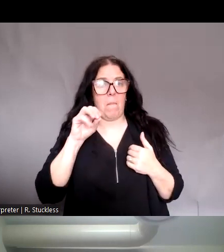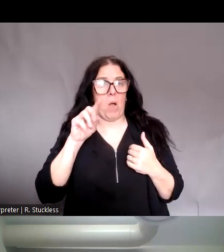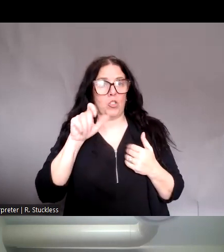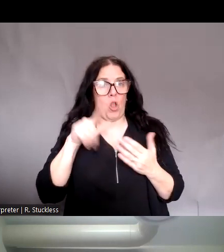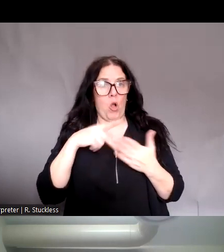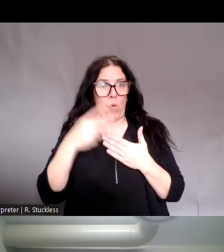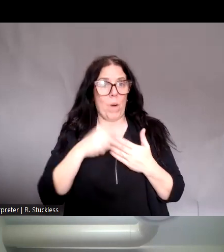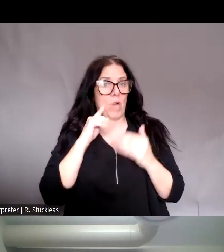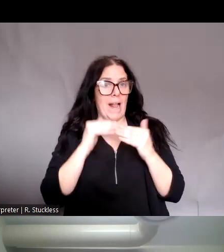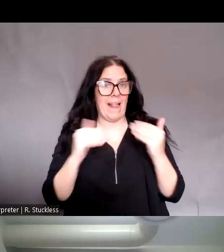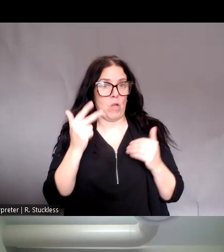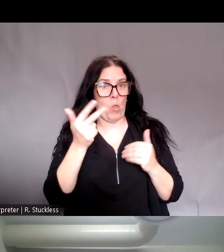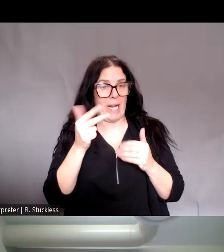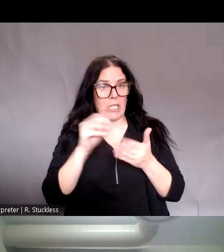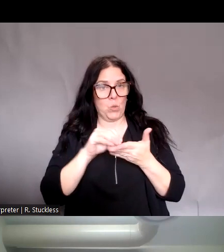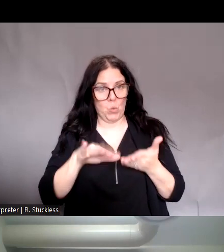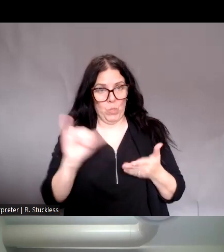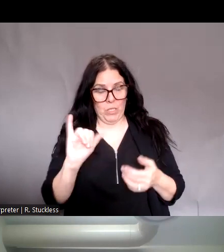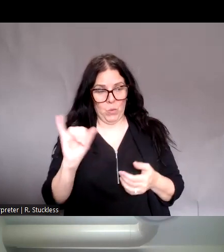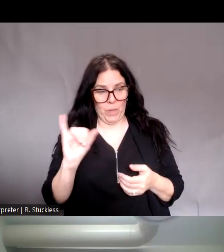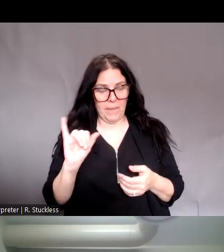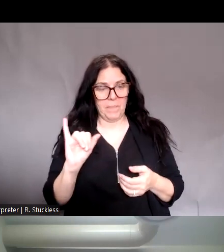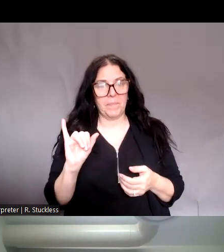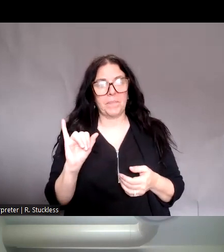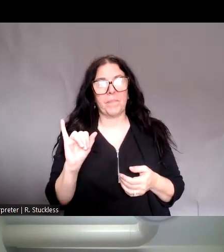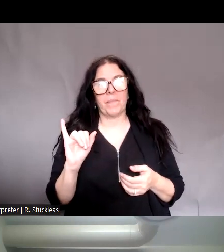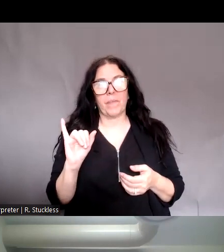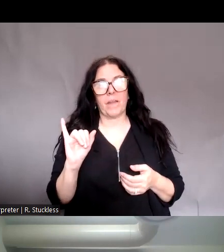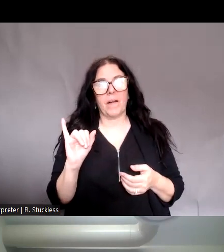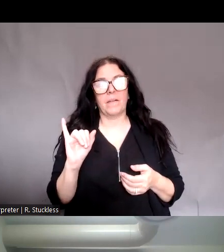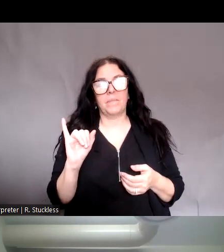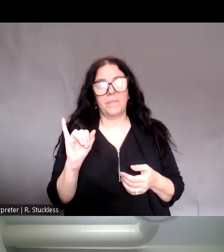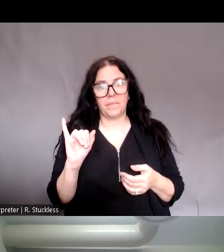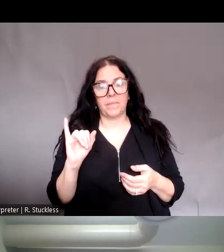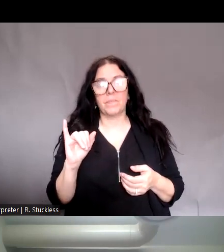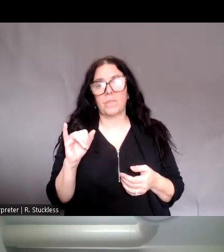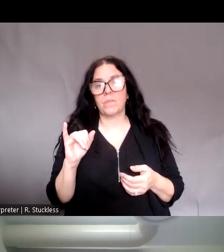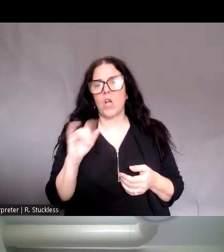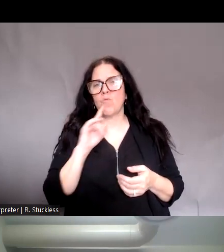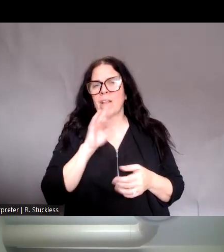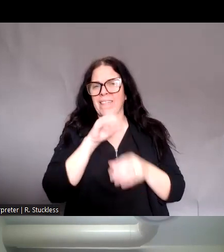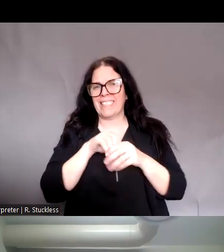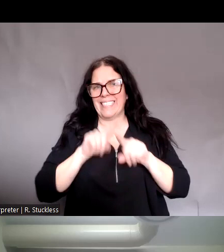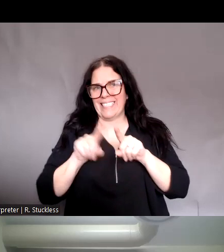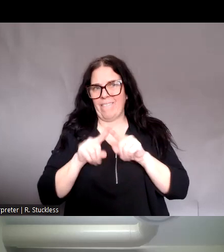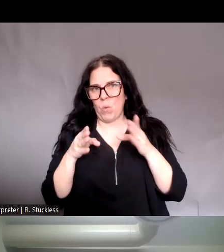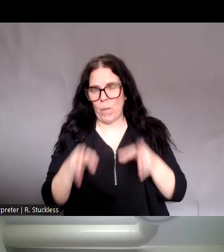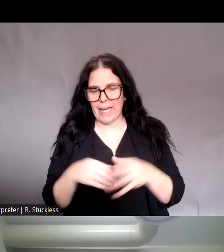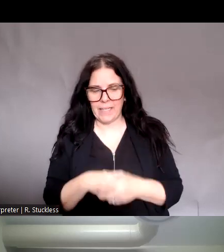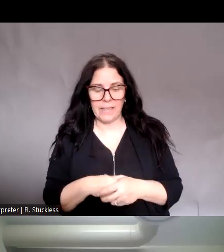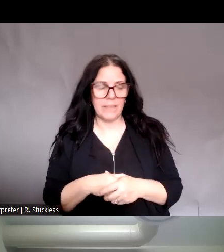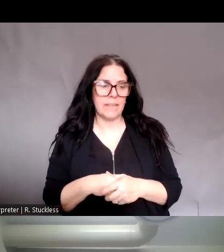to level 3 students as well. And have done so in a variety of different ways.